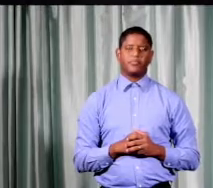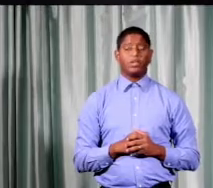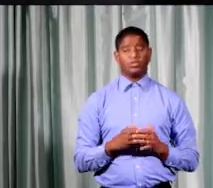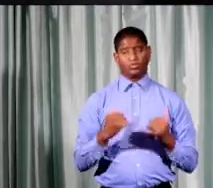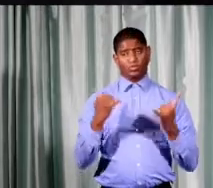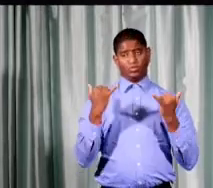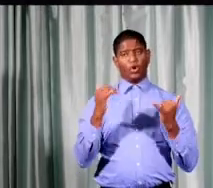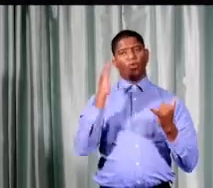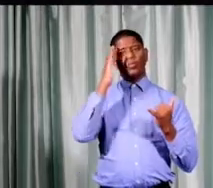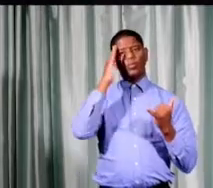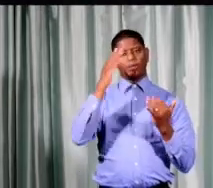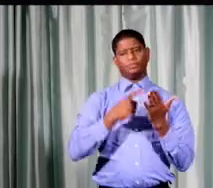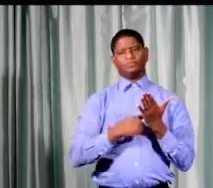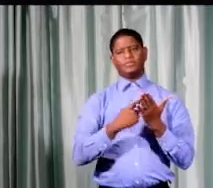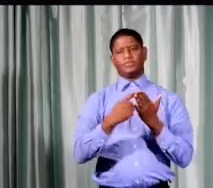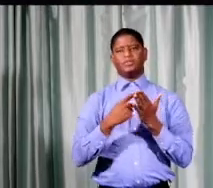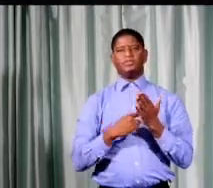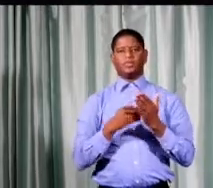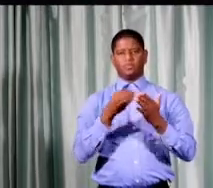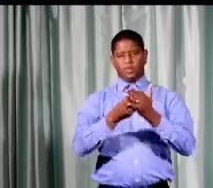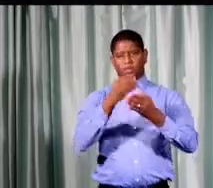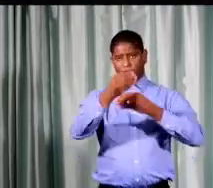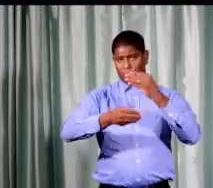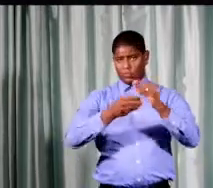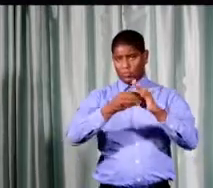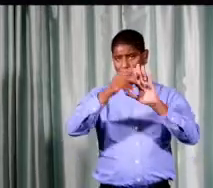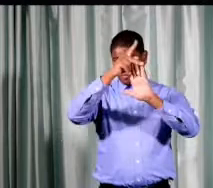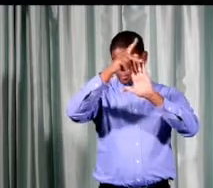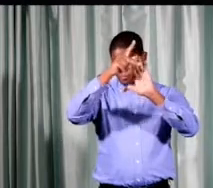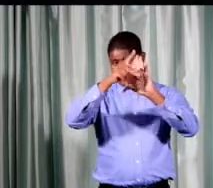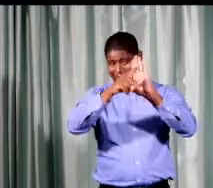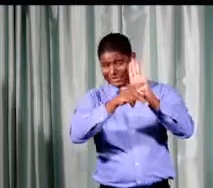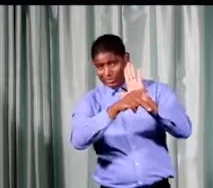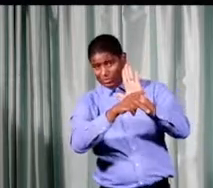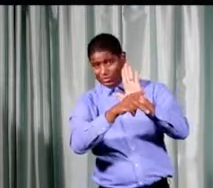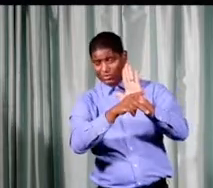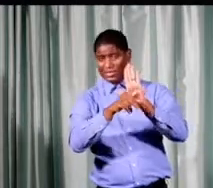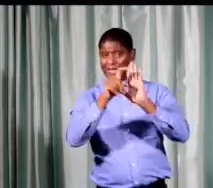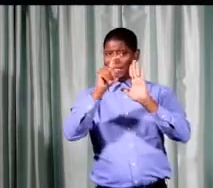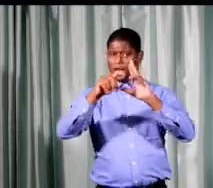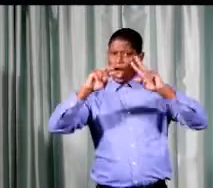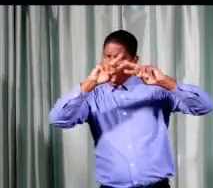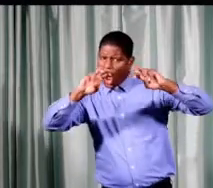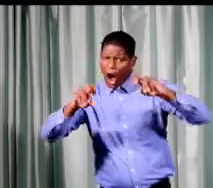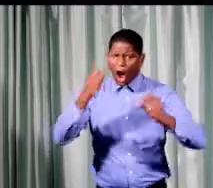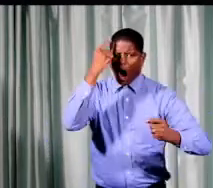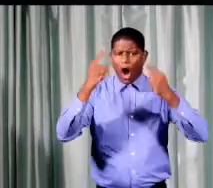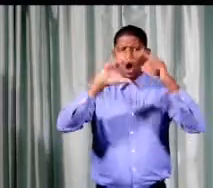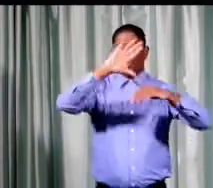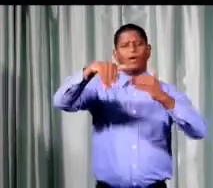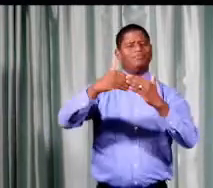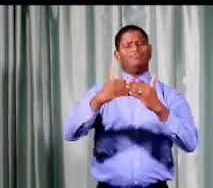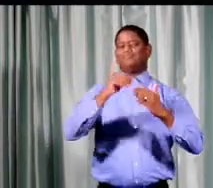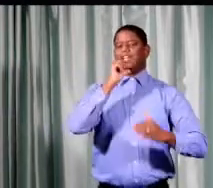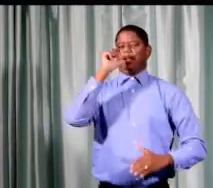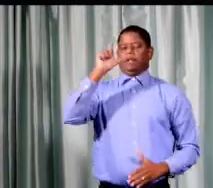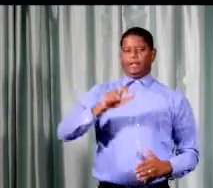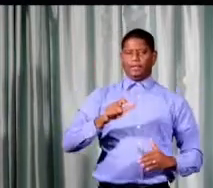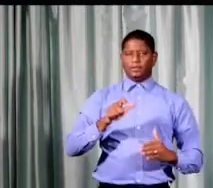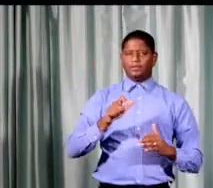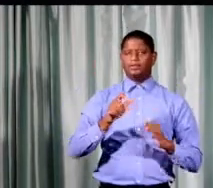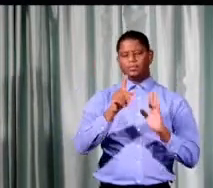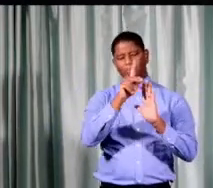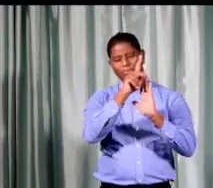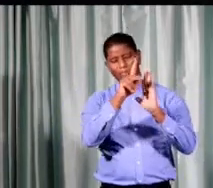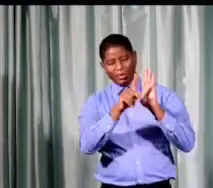accounting principles. You don't need to cram this off. You just need a basic understanding. Calling them accounting